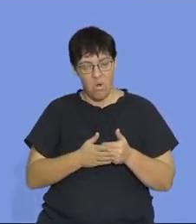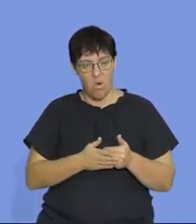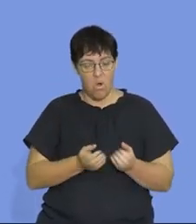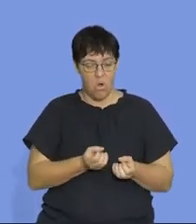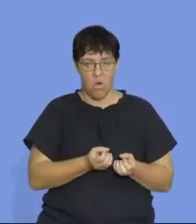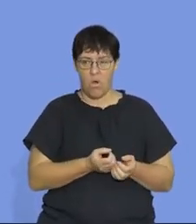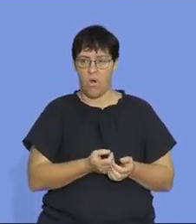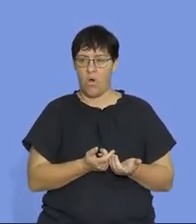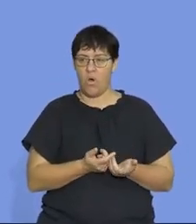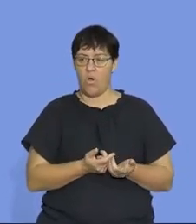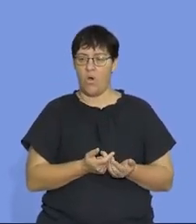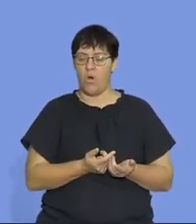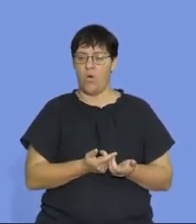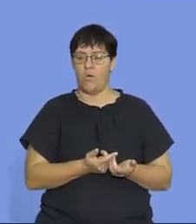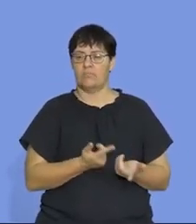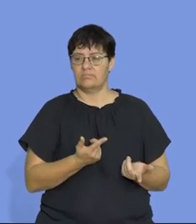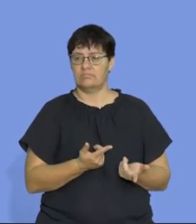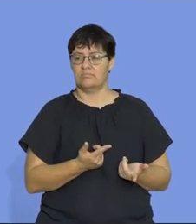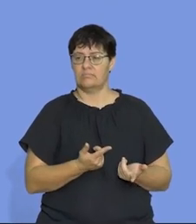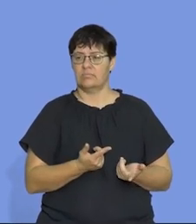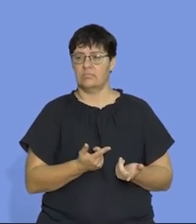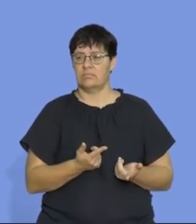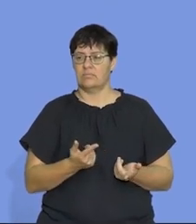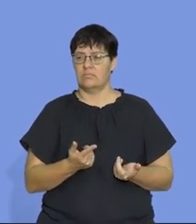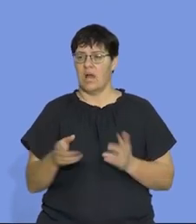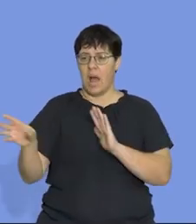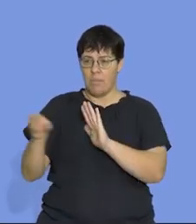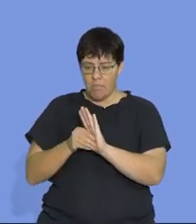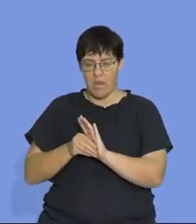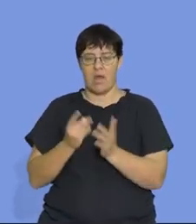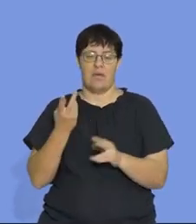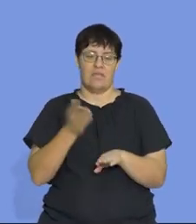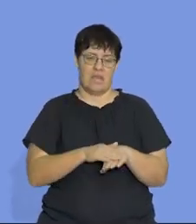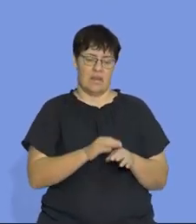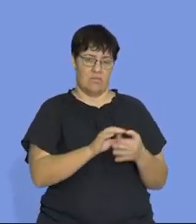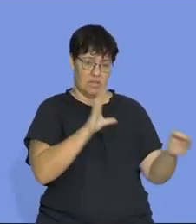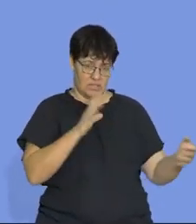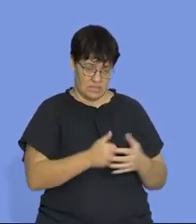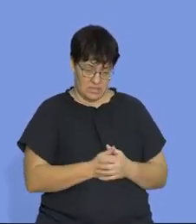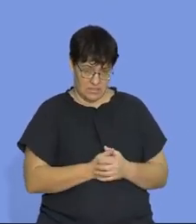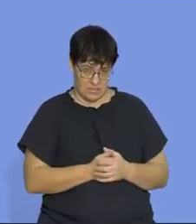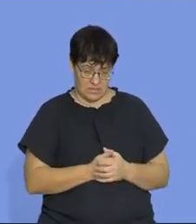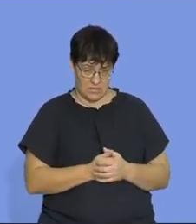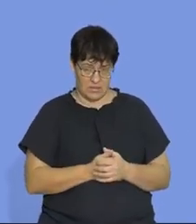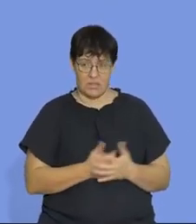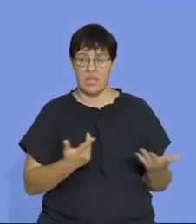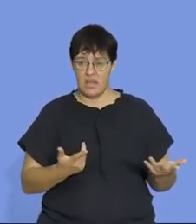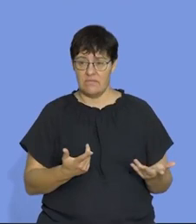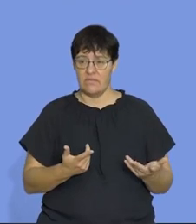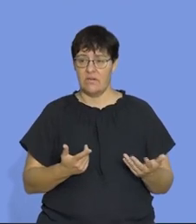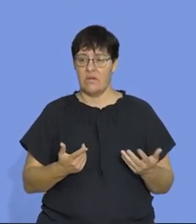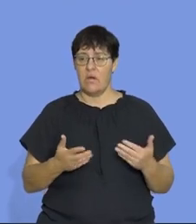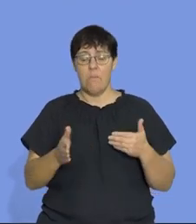what we take home. Now, at the end of the day, we're saying that the enthalpy change is positive when more is absorbed